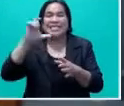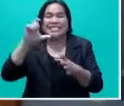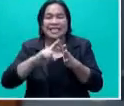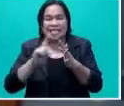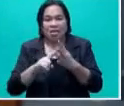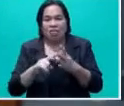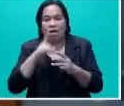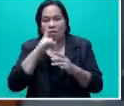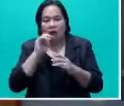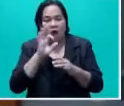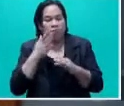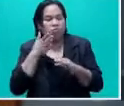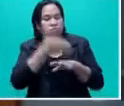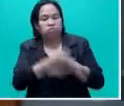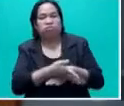overlooking